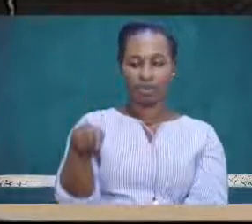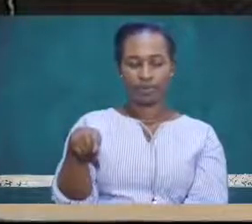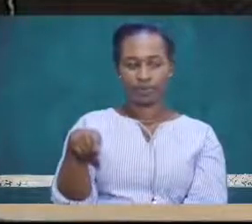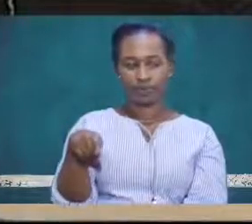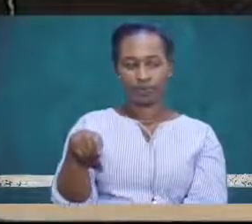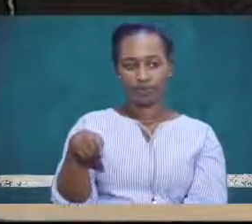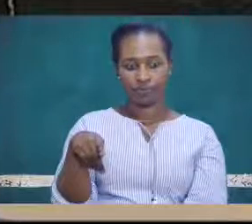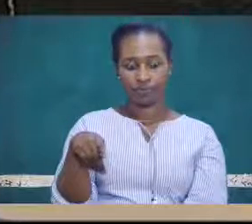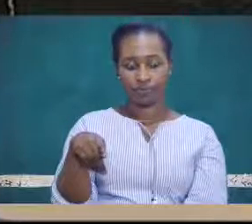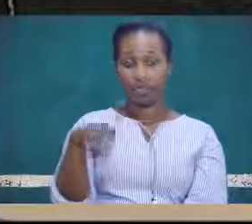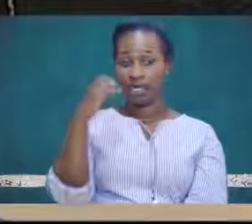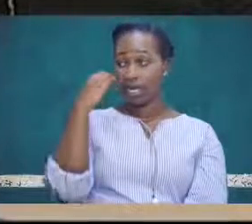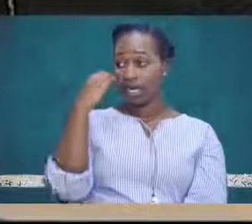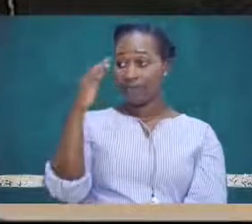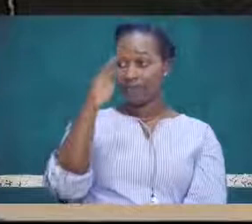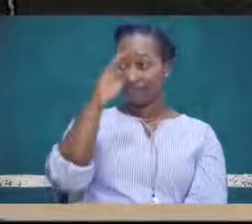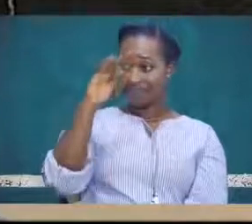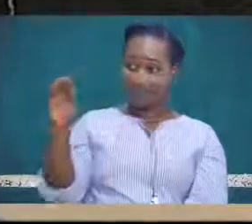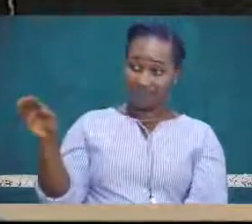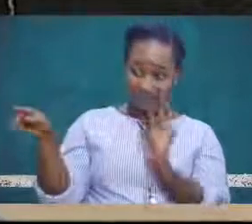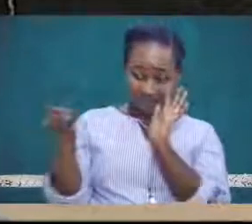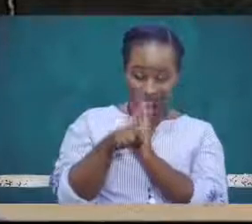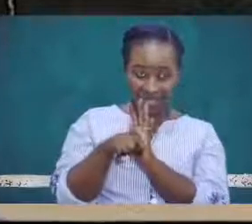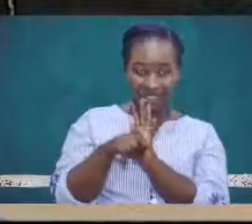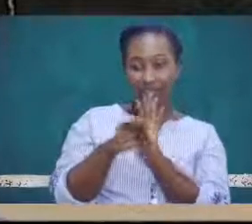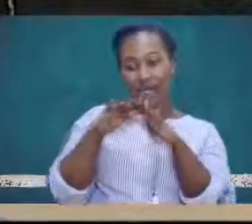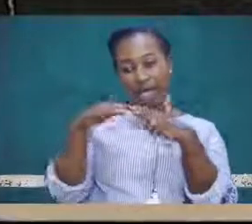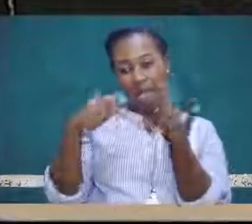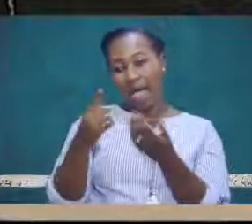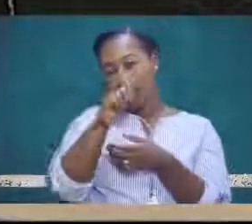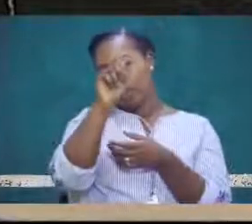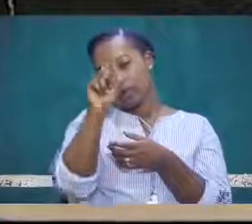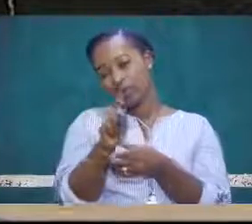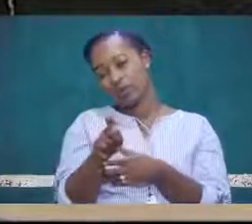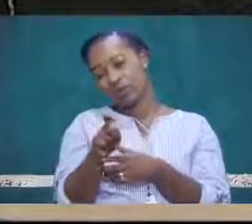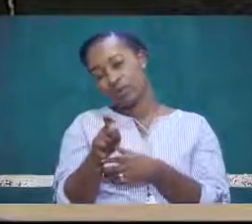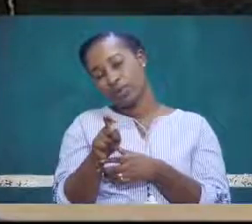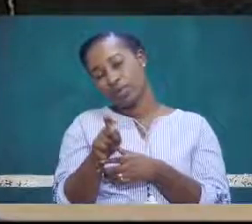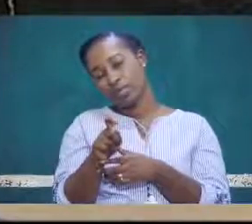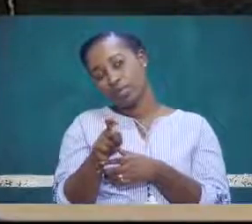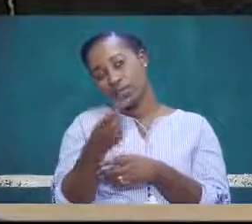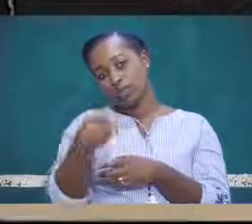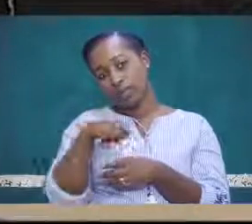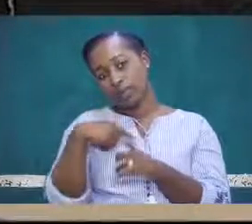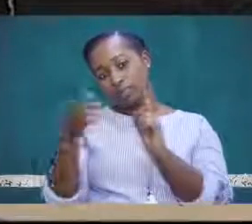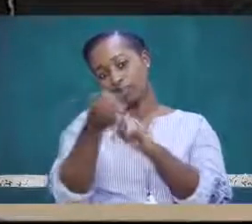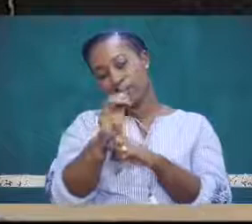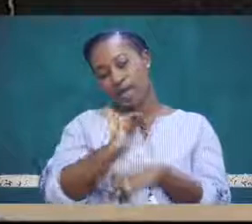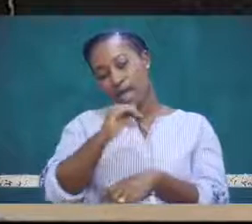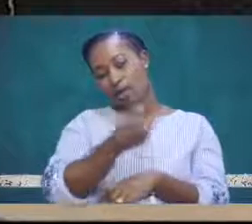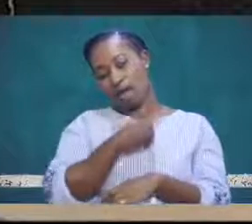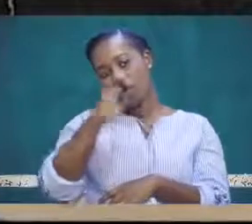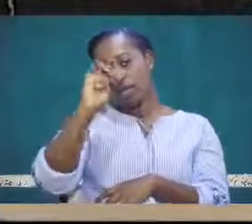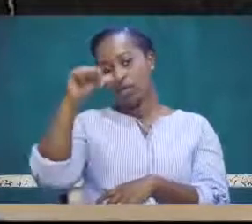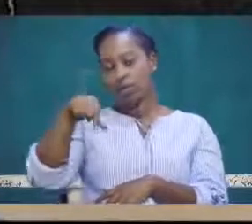And therefore, if it is a negative slope, how do we generate our equation for this linear